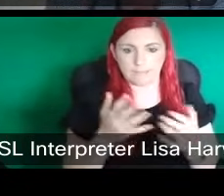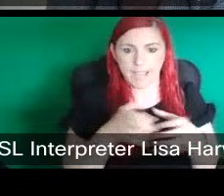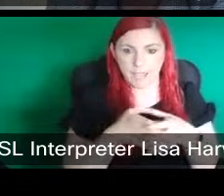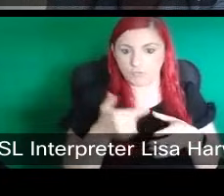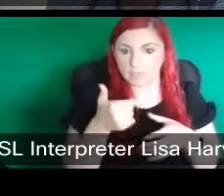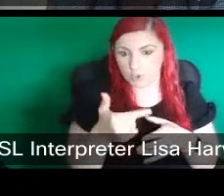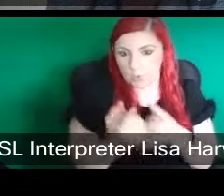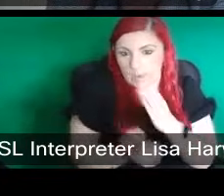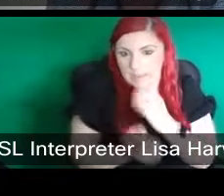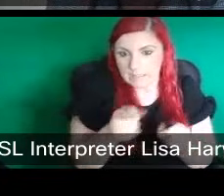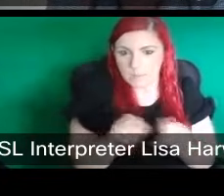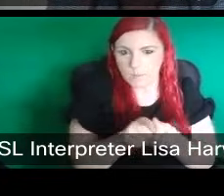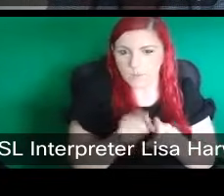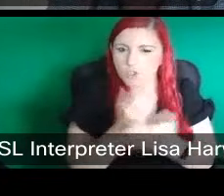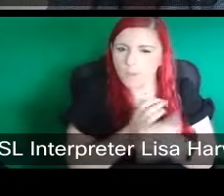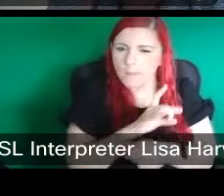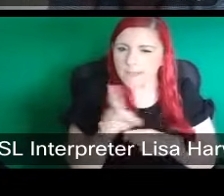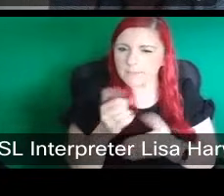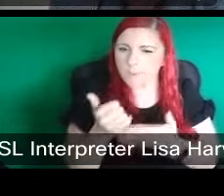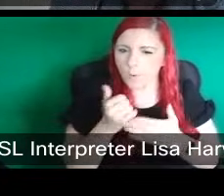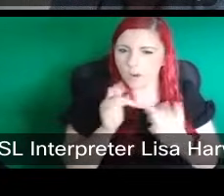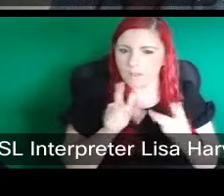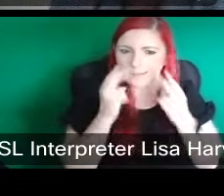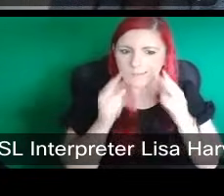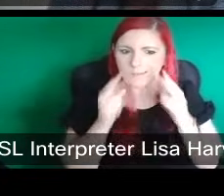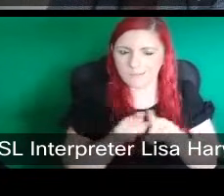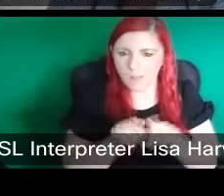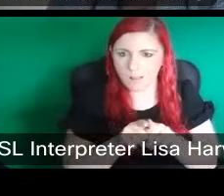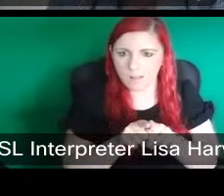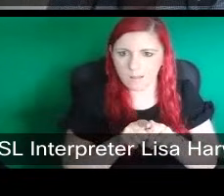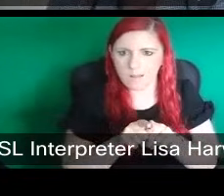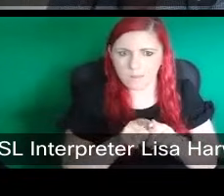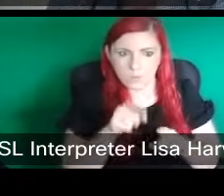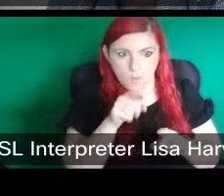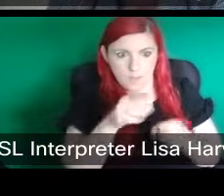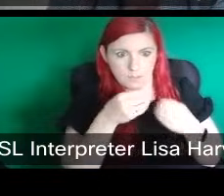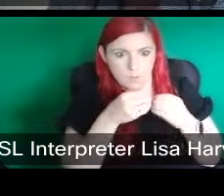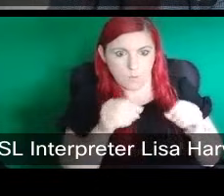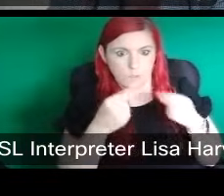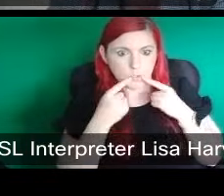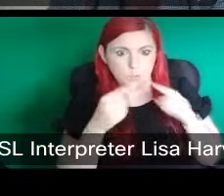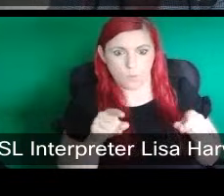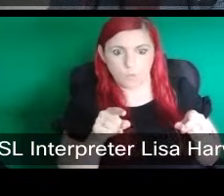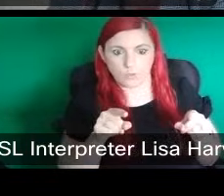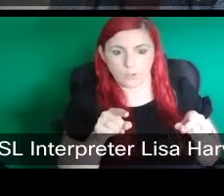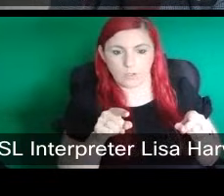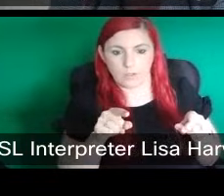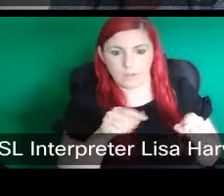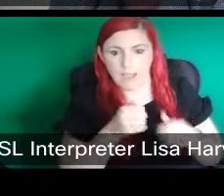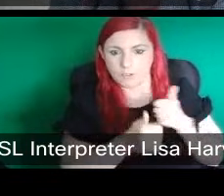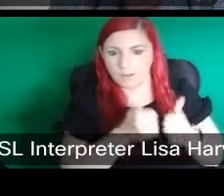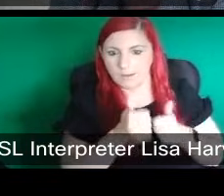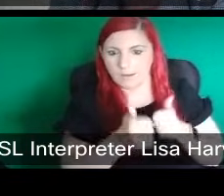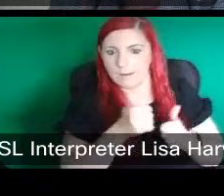support contact person within a service. Okay. Then the actual open disclosure, again, it's very much set out